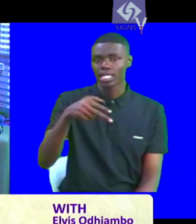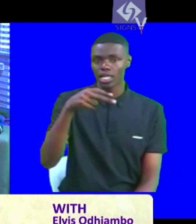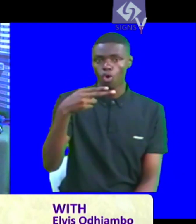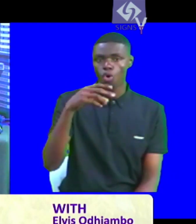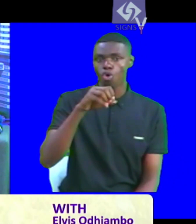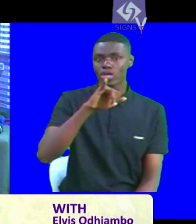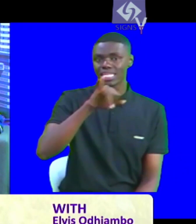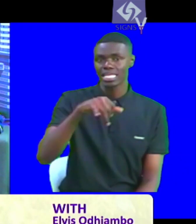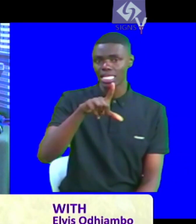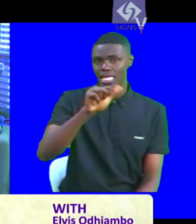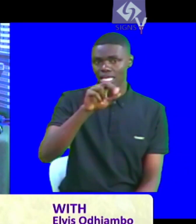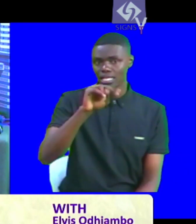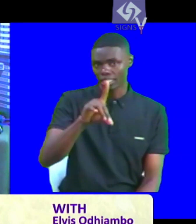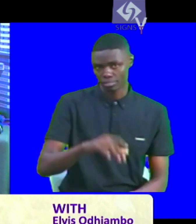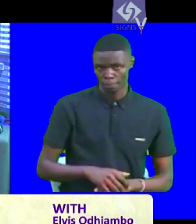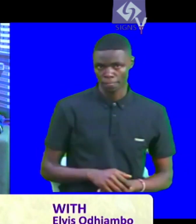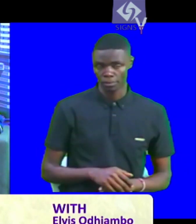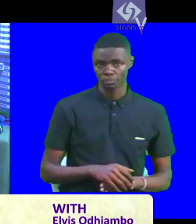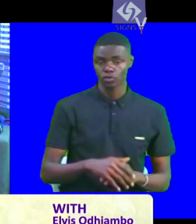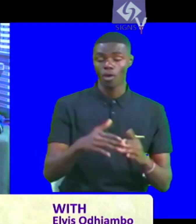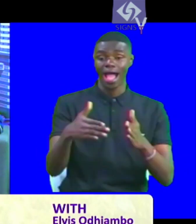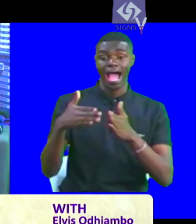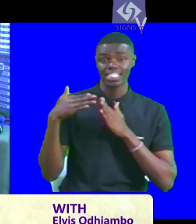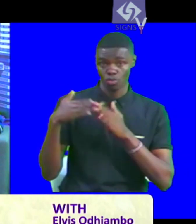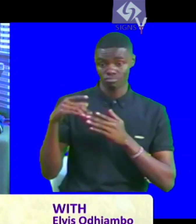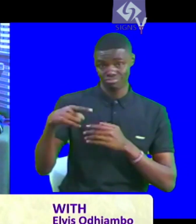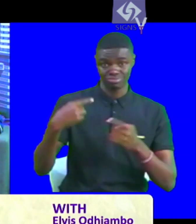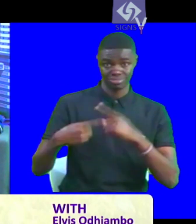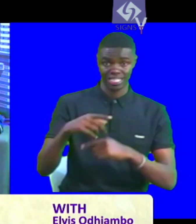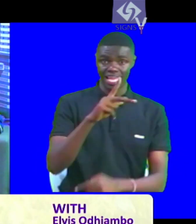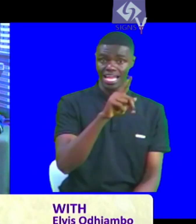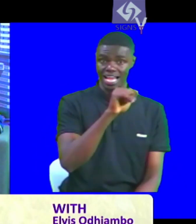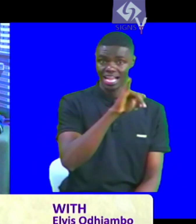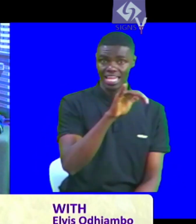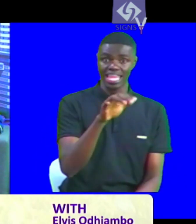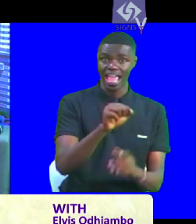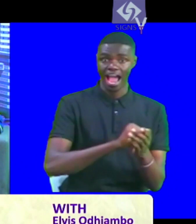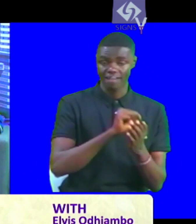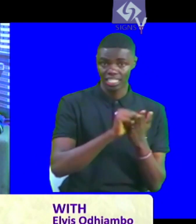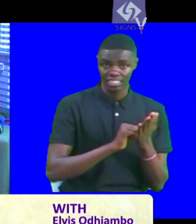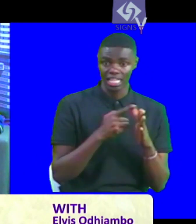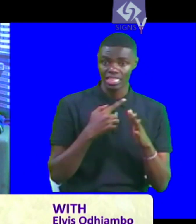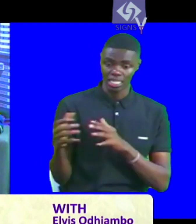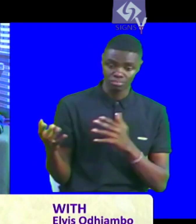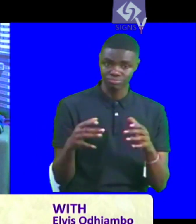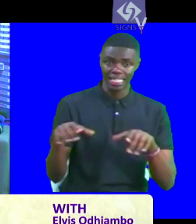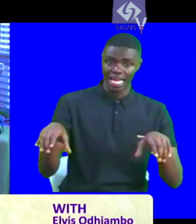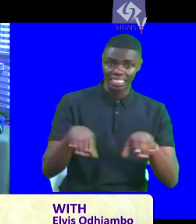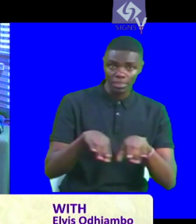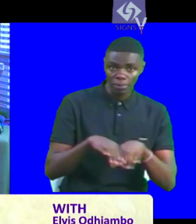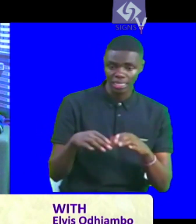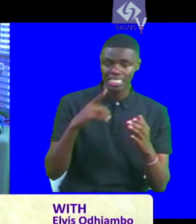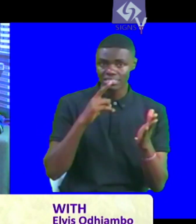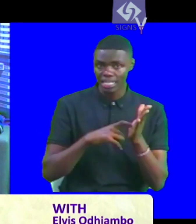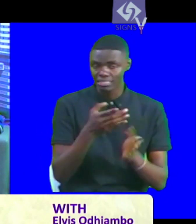tuongele the impact of these different signings that they've had. Arsenal pale mmechukua Kai Havertz, mmechukua Timber pale, mmeleta